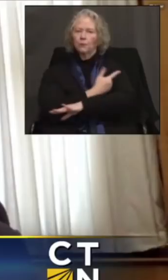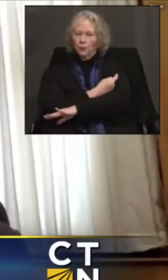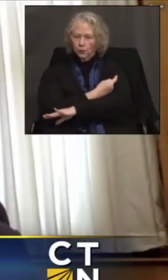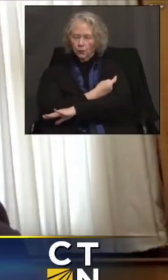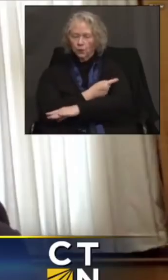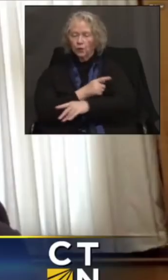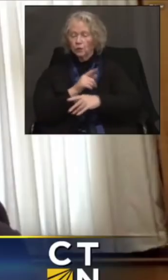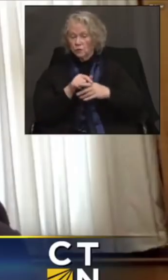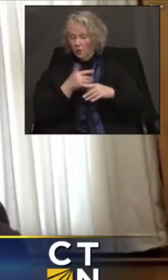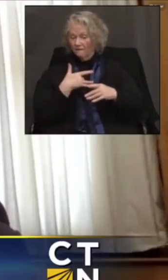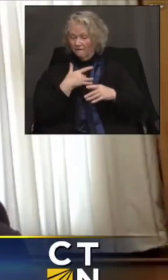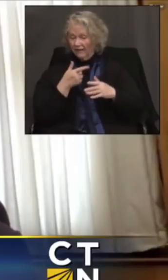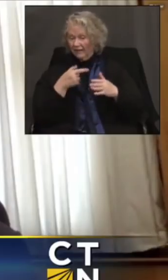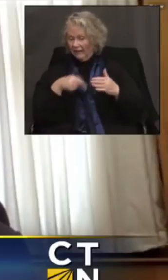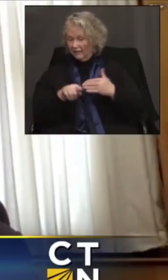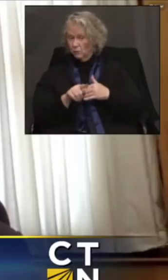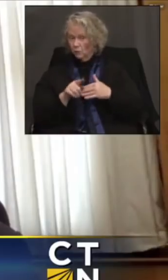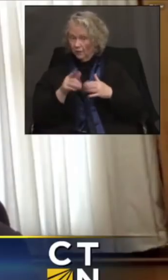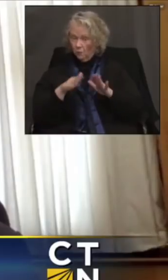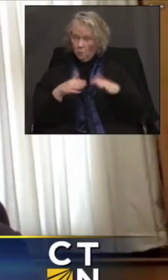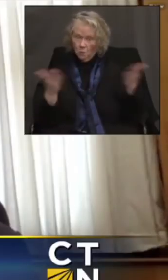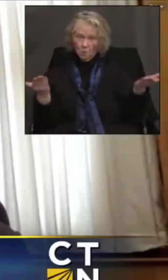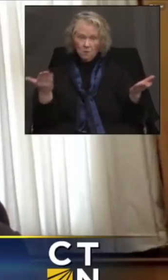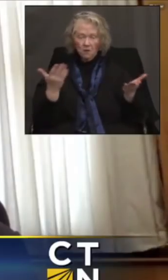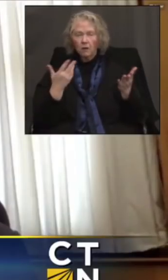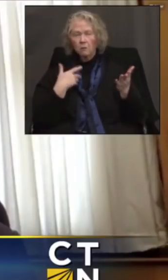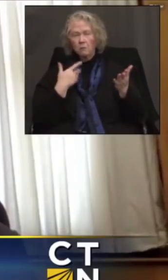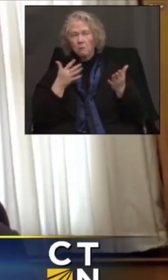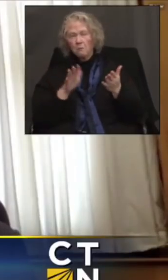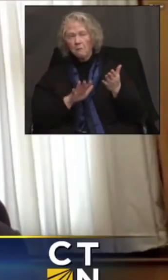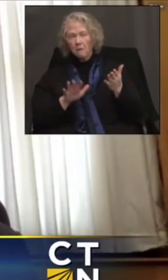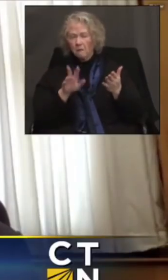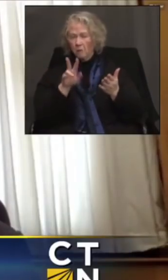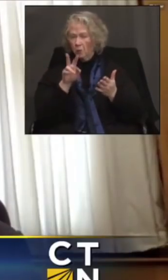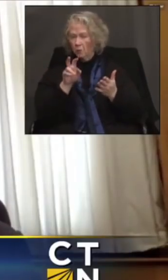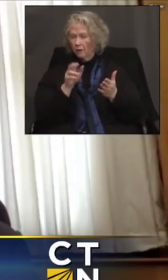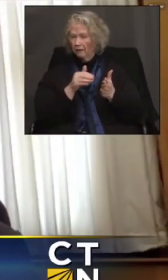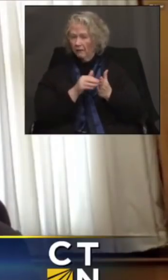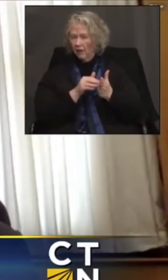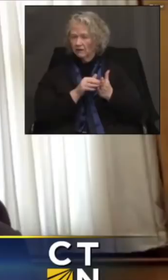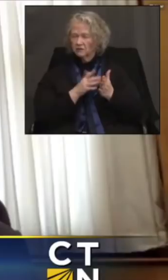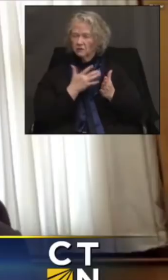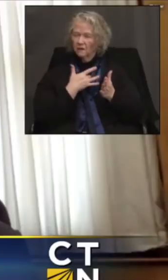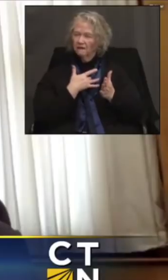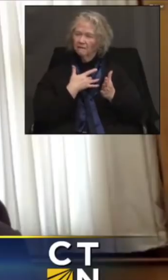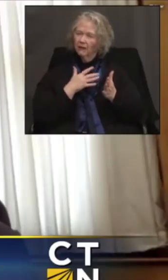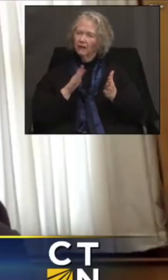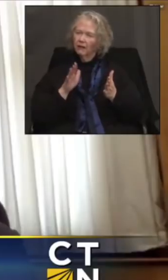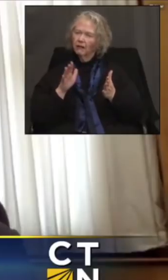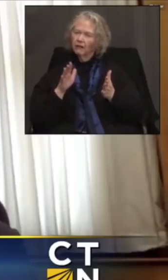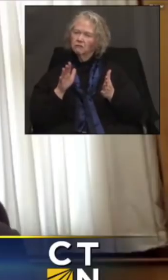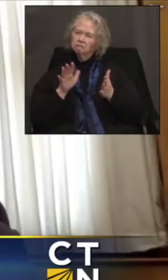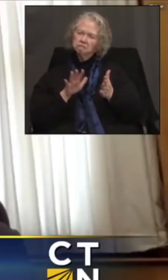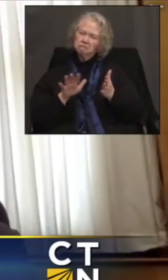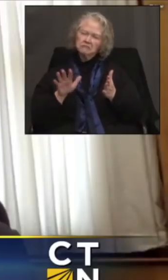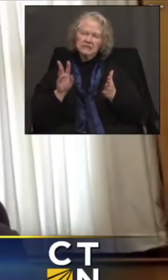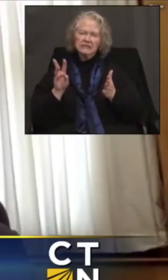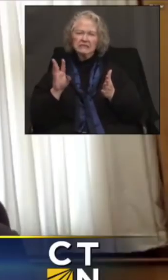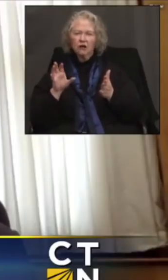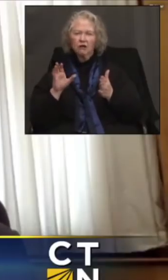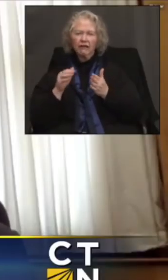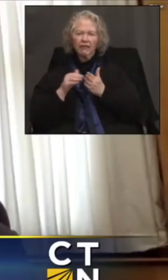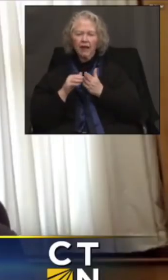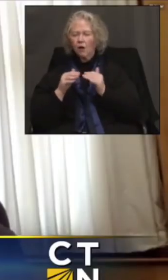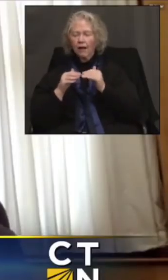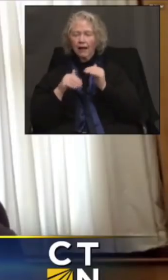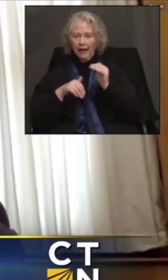that phase next week, we'll probably be around 200,000 people there. So we're looking at about 600,000 people, roughly, maybe less, who